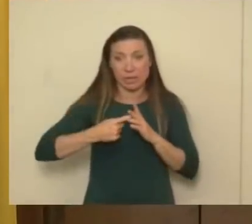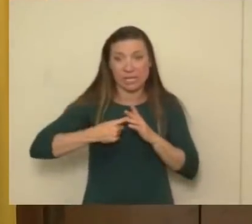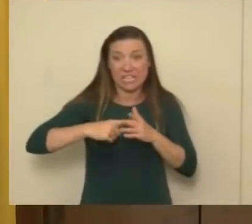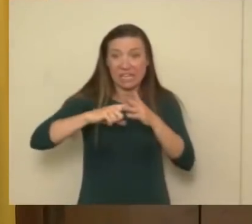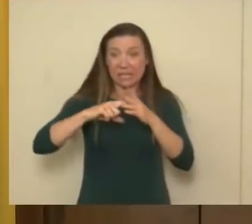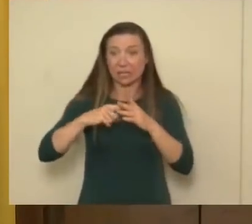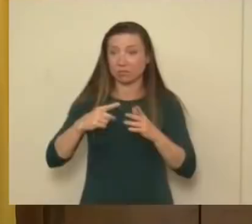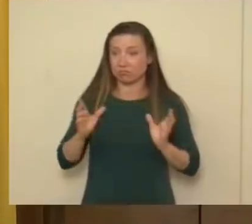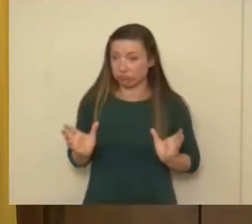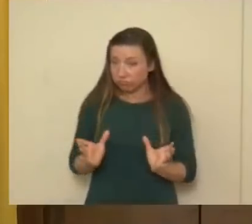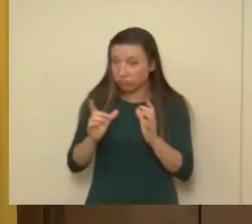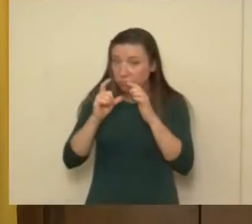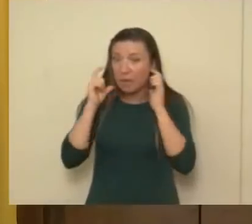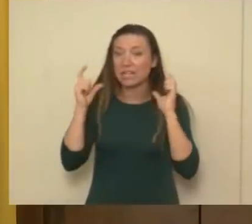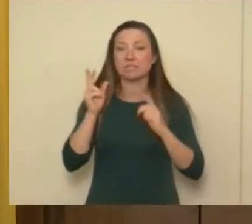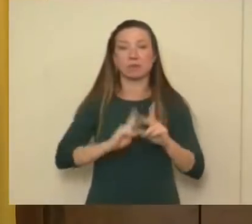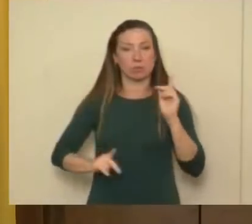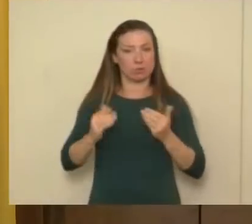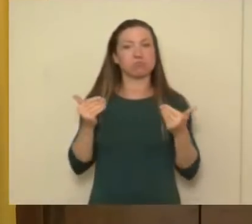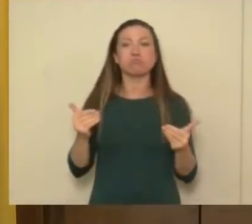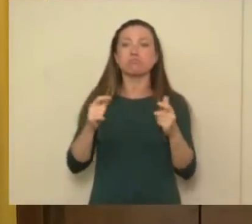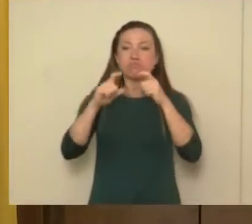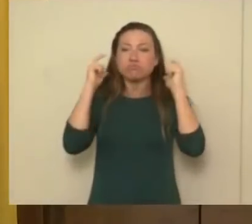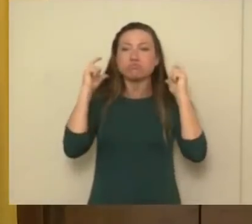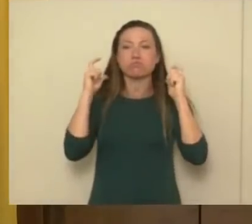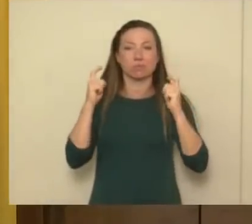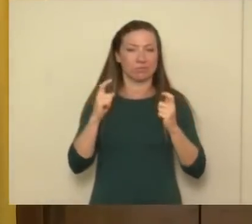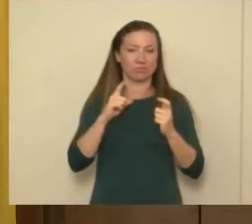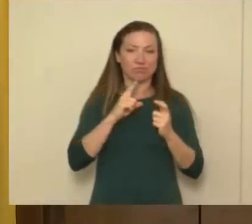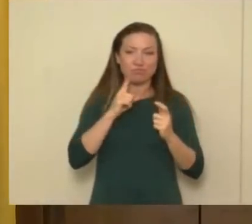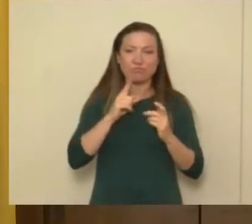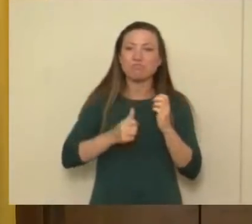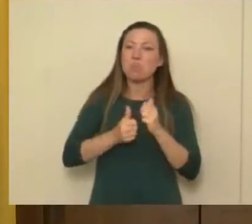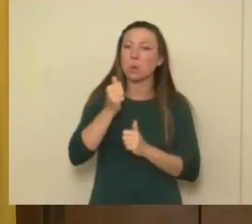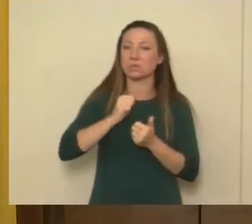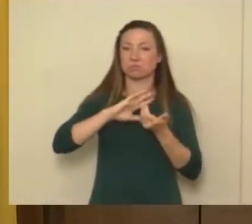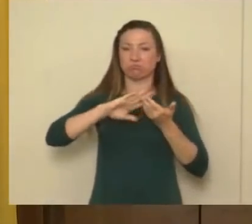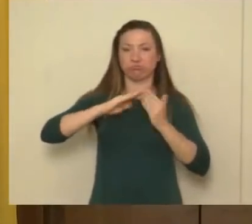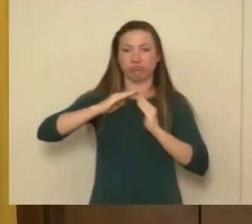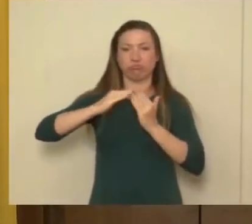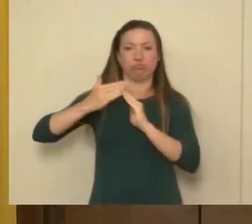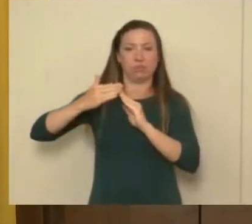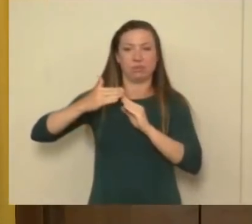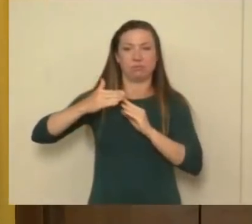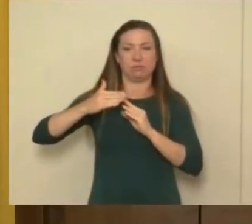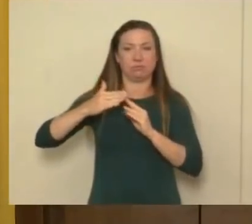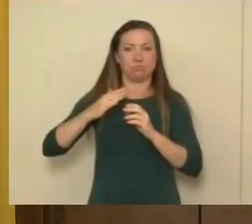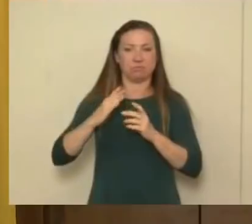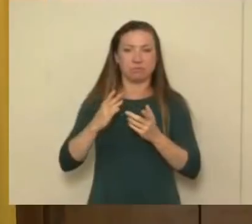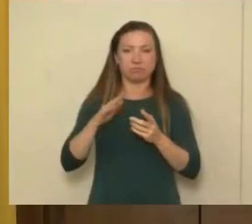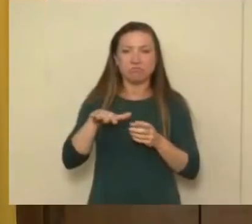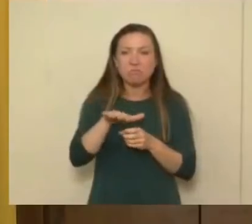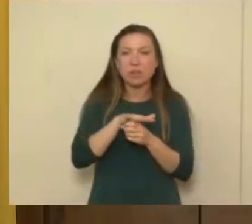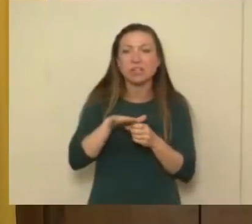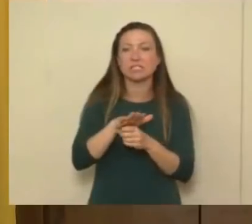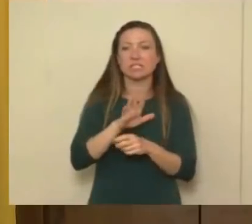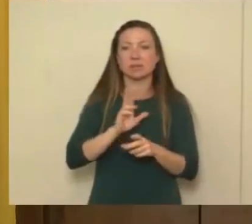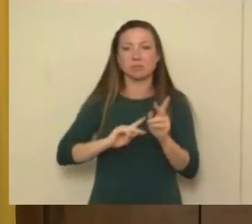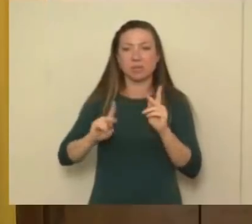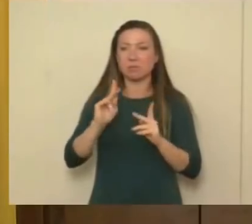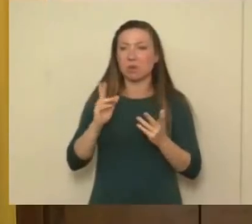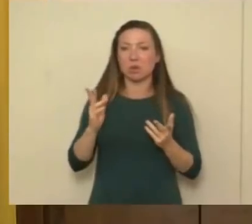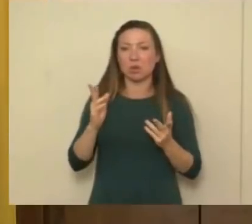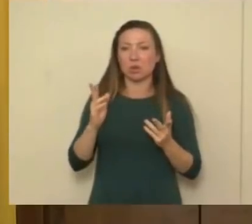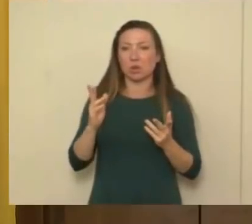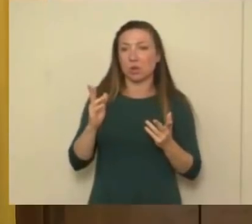urban areas. Anecdotally, remember I said people can call us up, we'll go out there, state police and